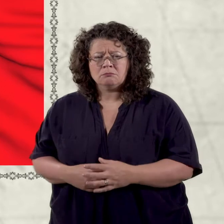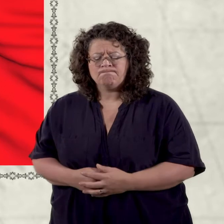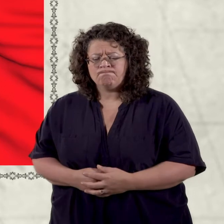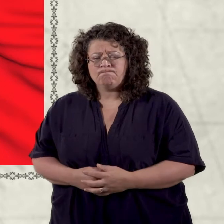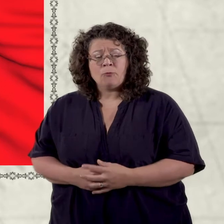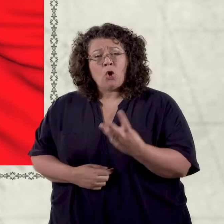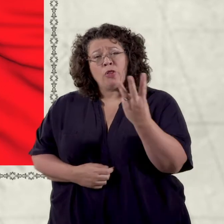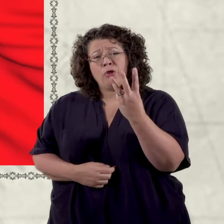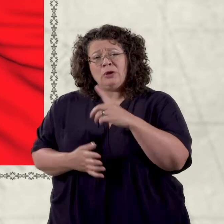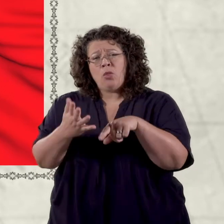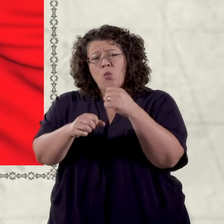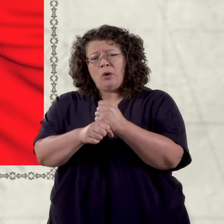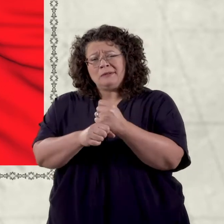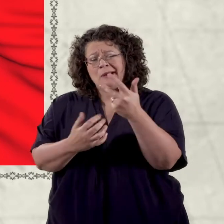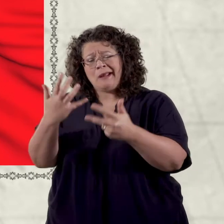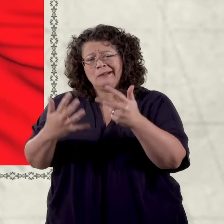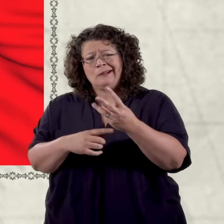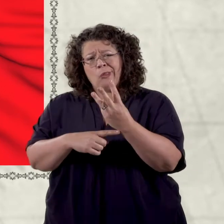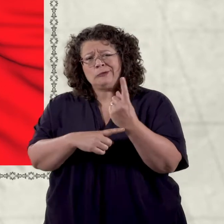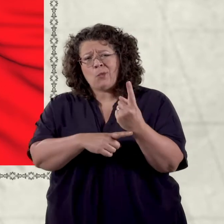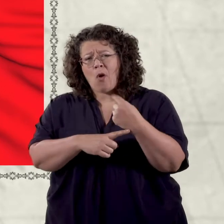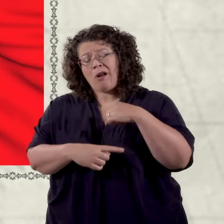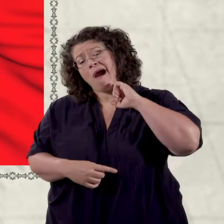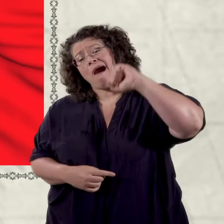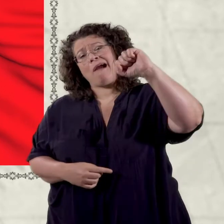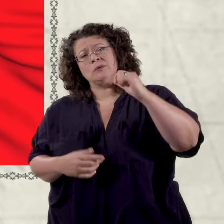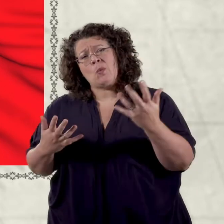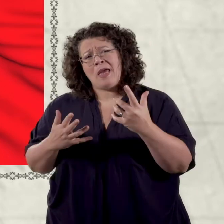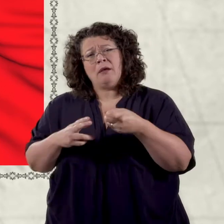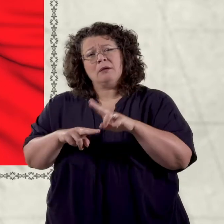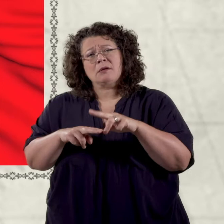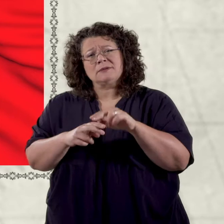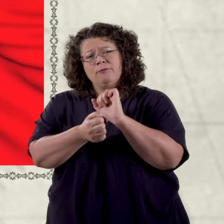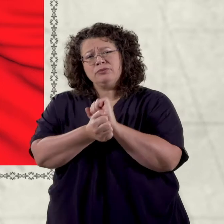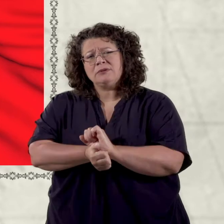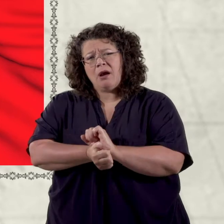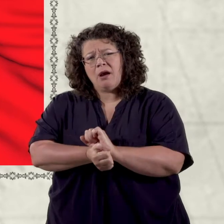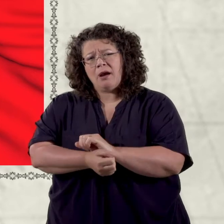On August the 13th, 1831, I was hanged in Cardiff prison.